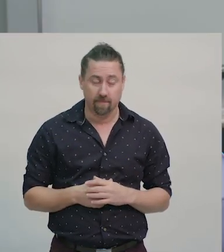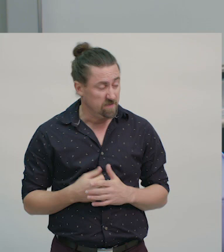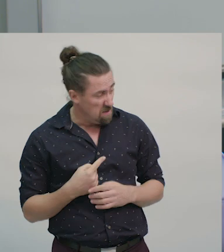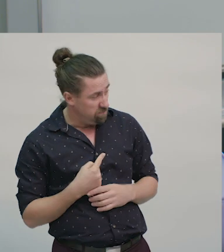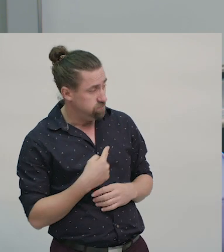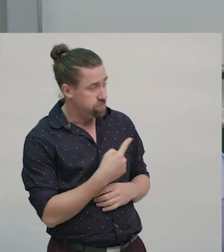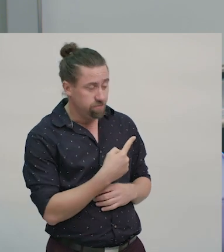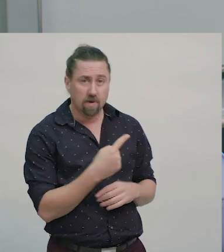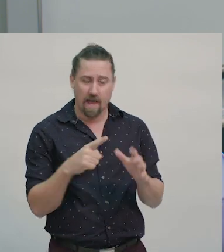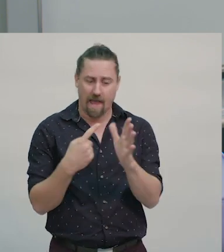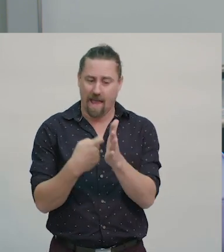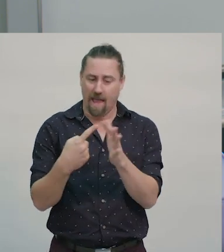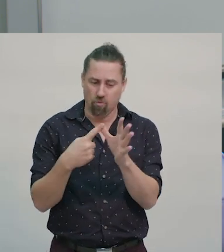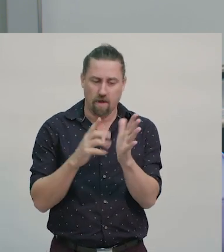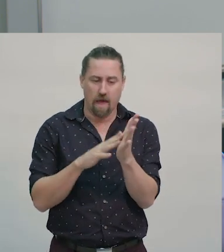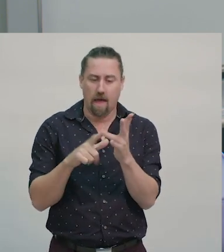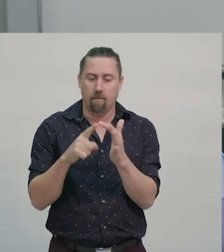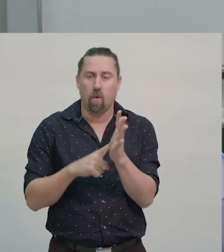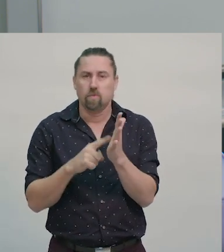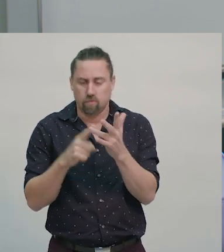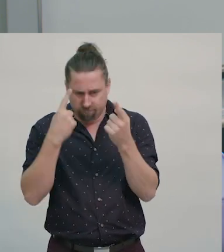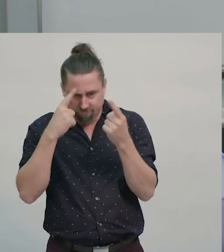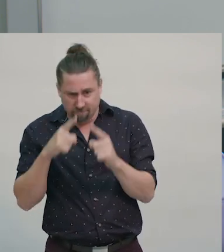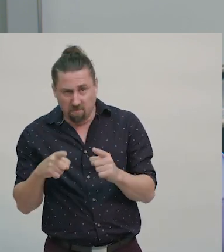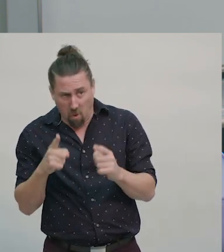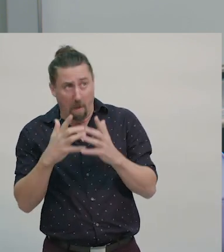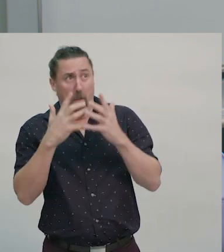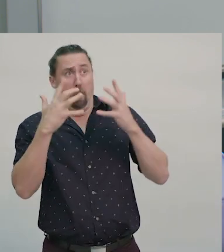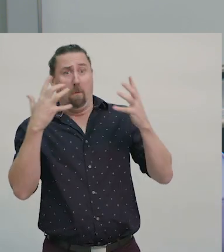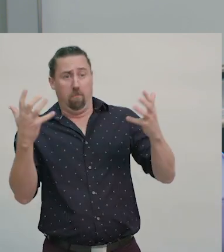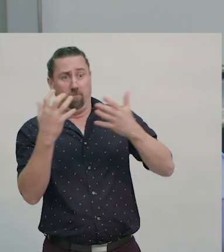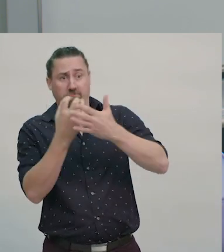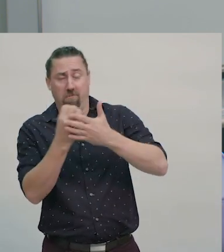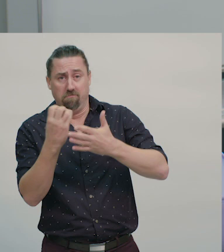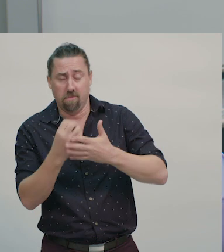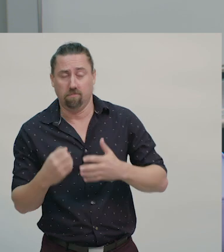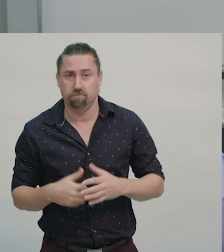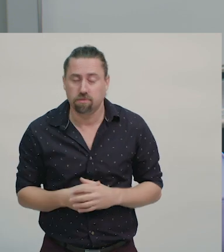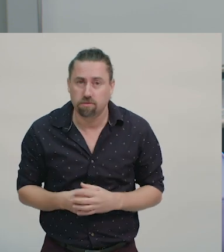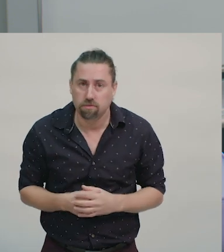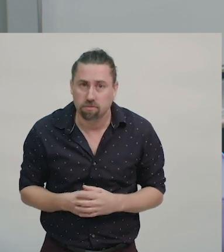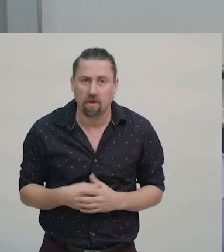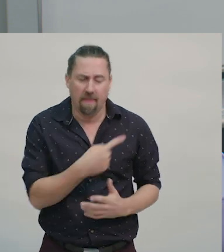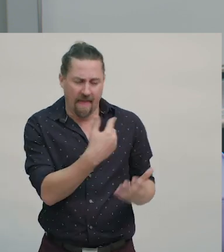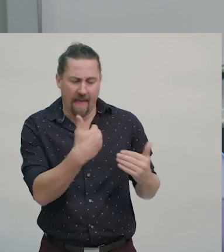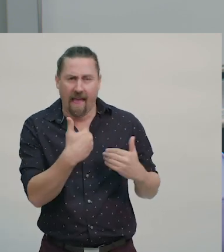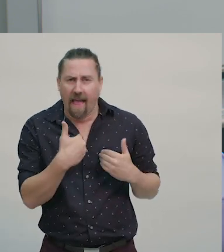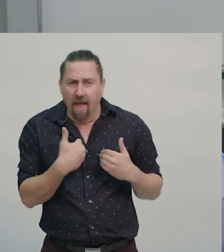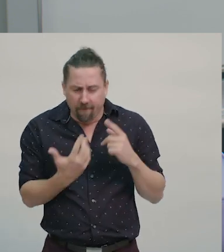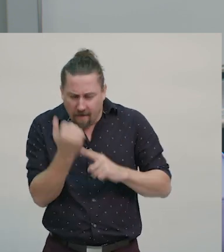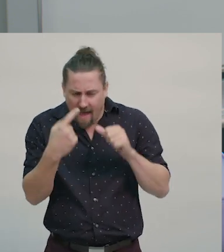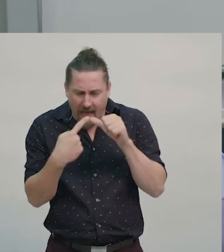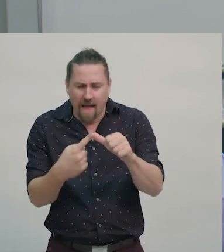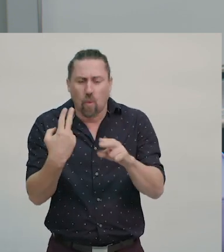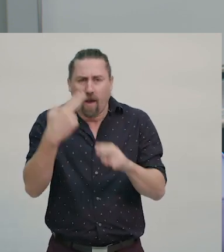What we have done is used area model to calculate a huge number. We use this strategy to efficiently calculate a solution